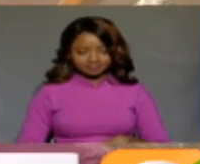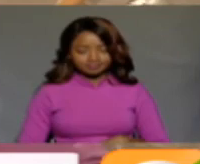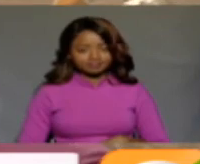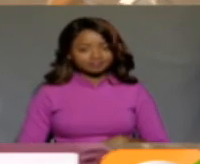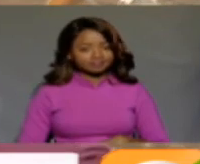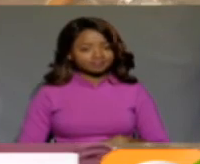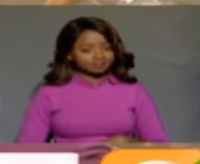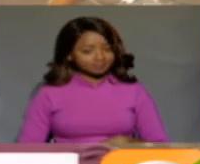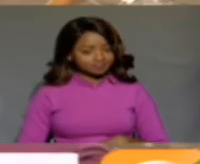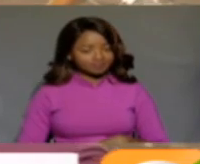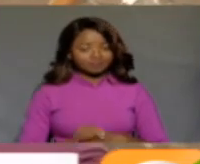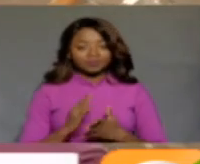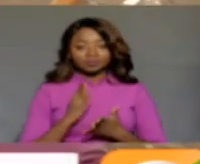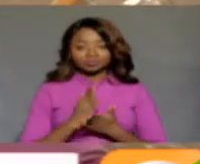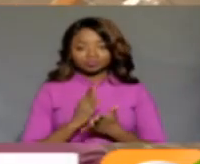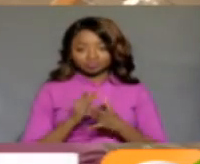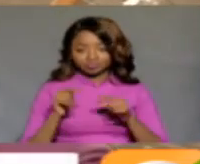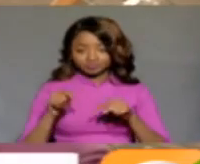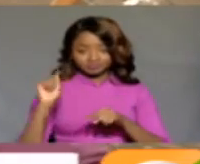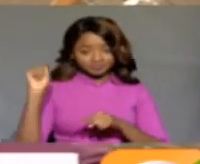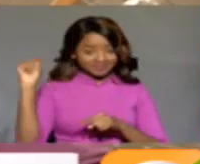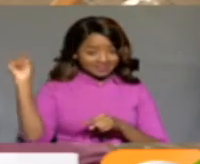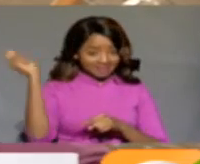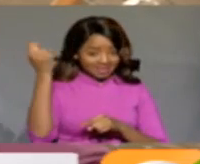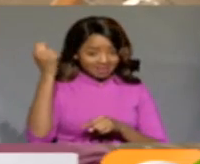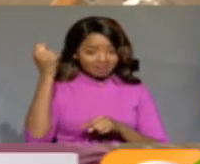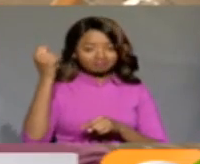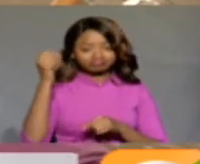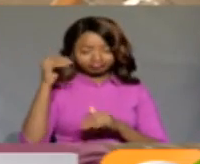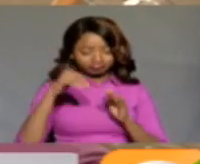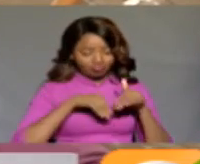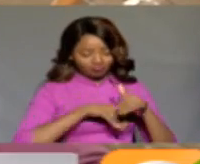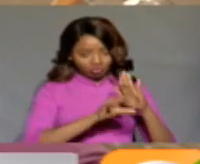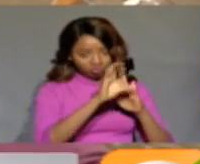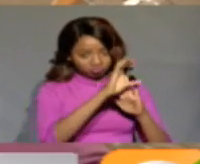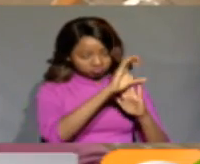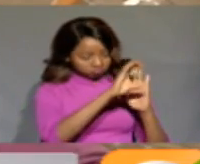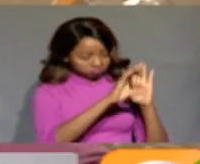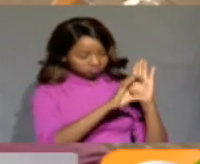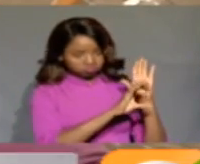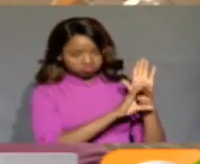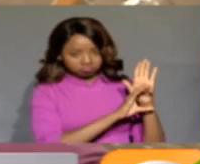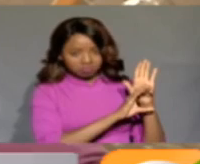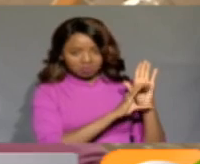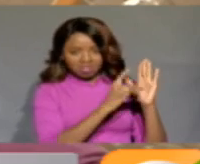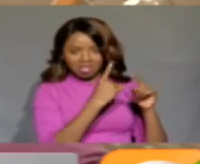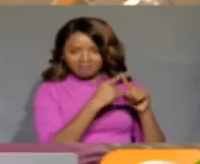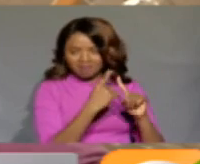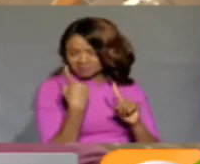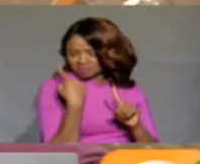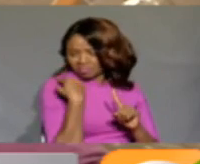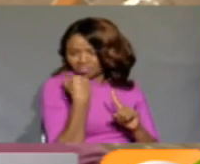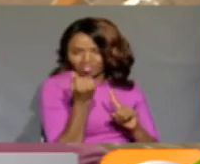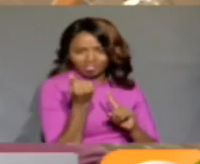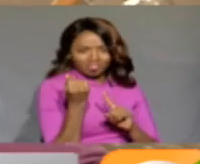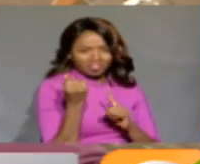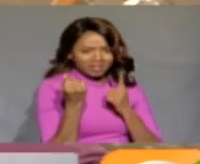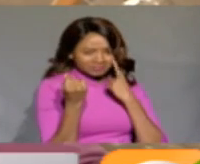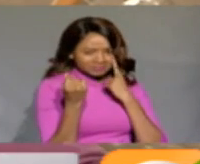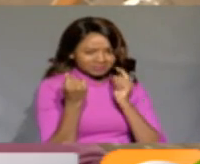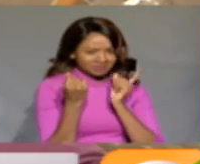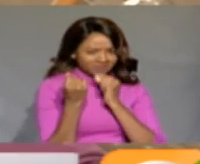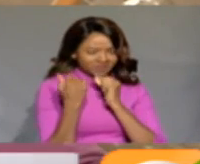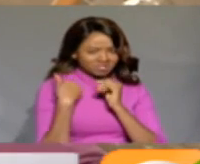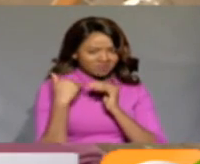Kenya is a country that believes in the rule of law. We are a constitutional democracy. But of late, there has been an oscillating